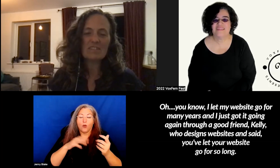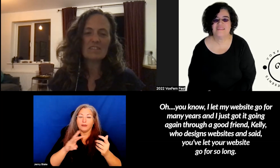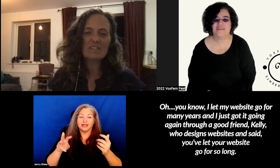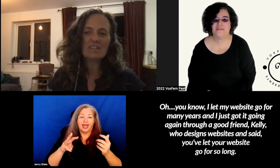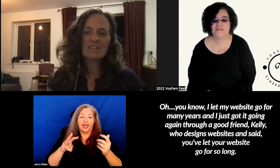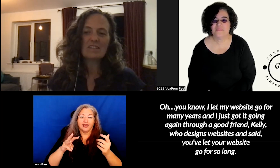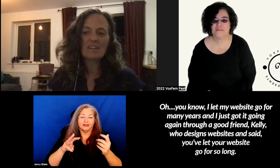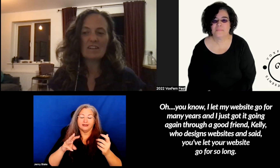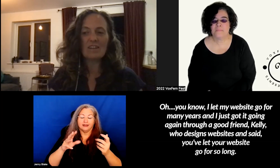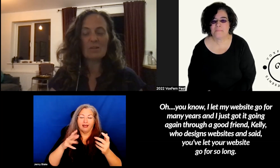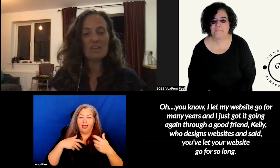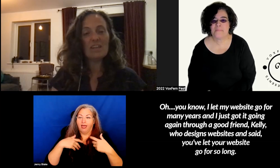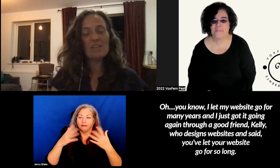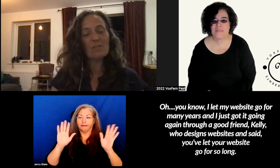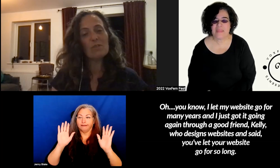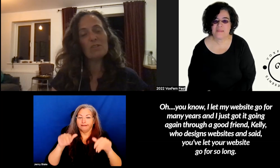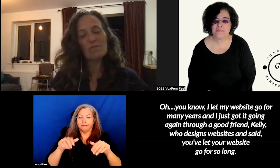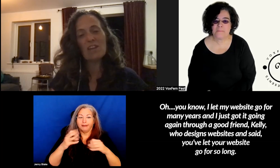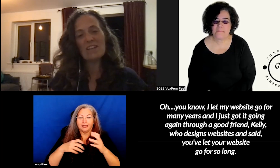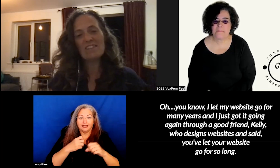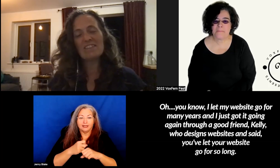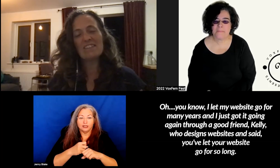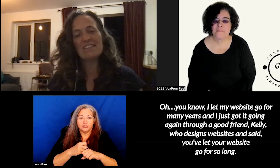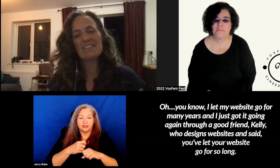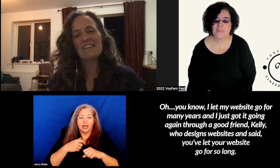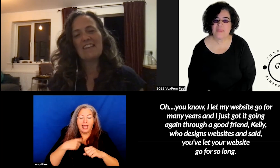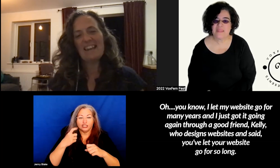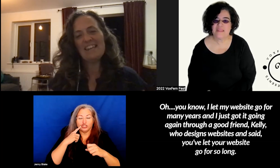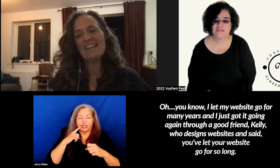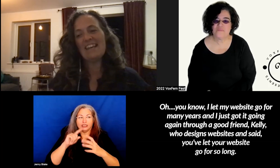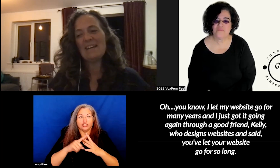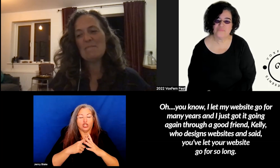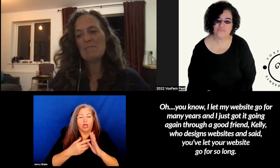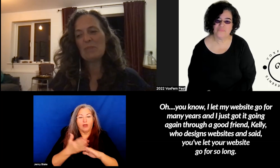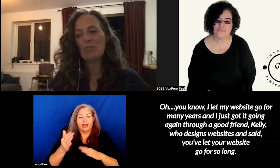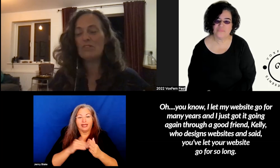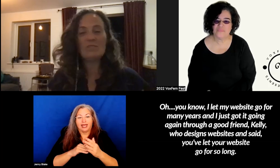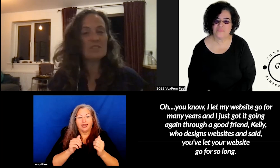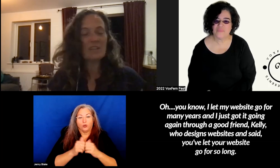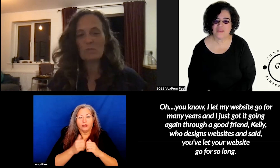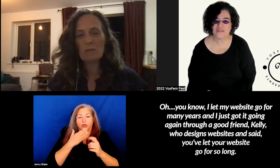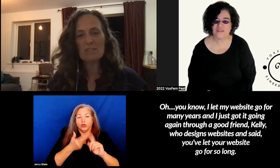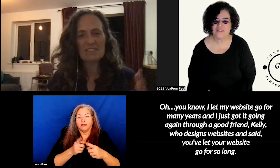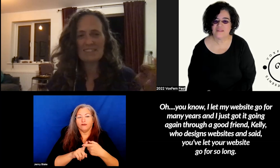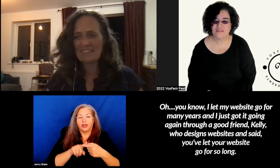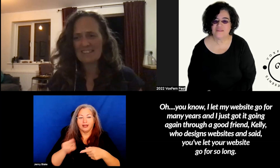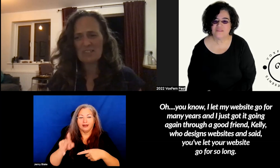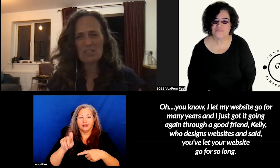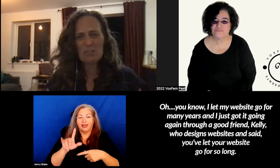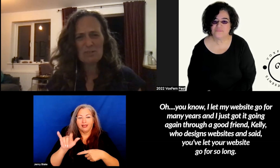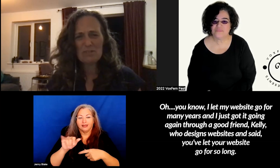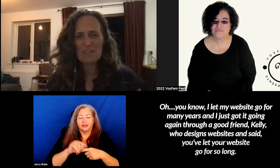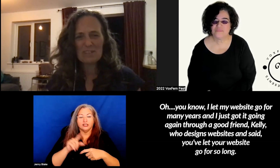just got it going again through a good friend, Kelly, who designs websites, and